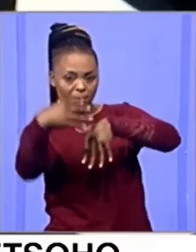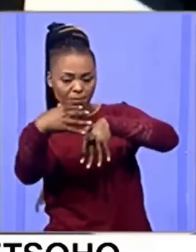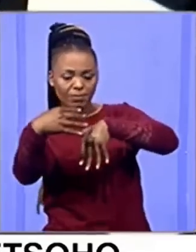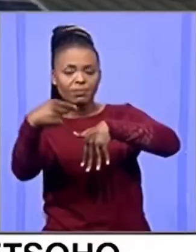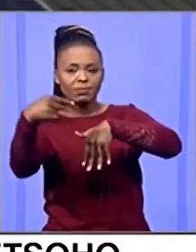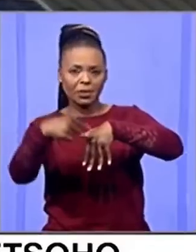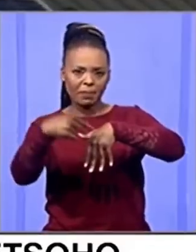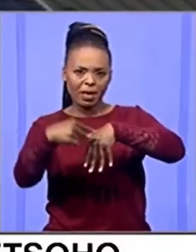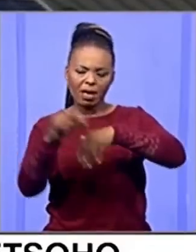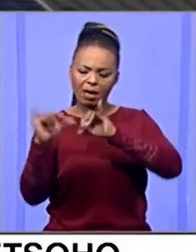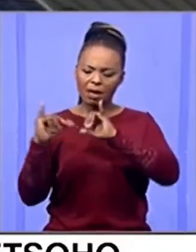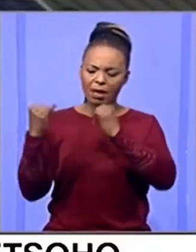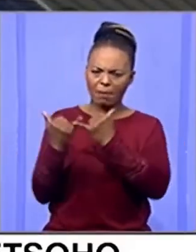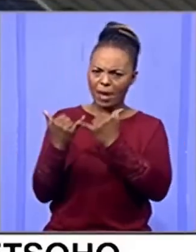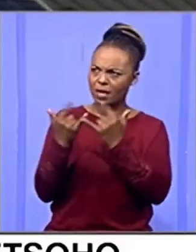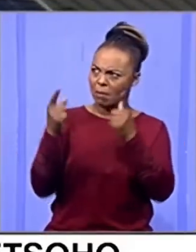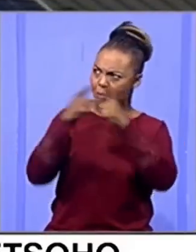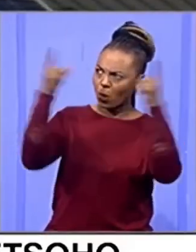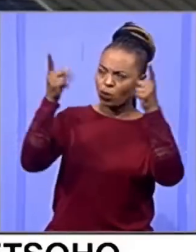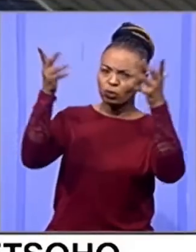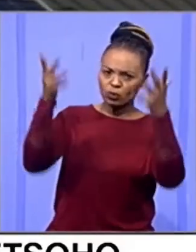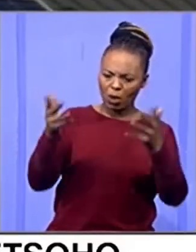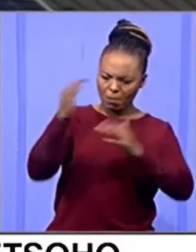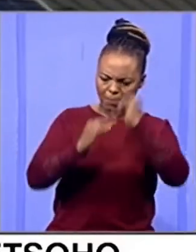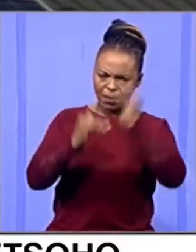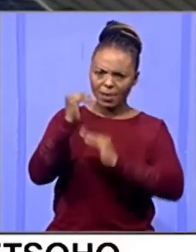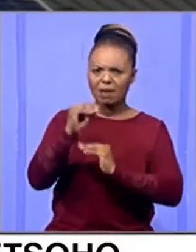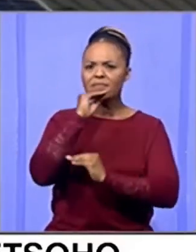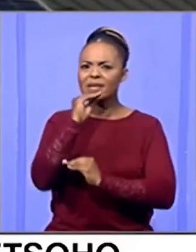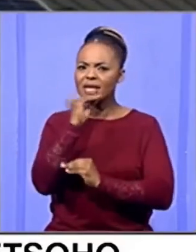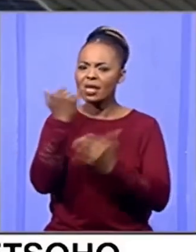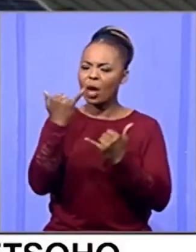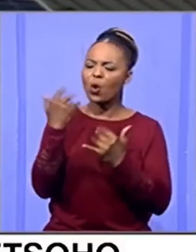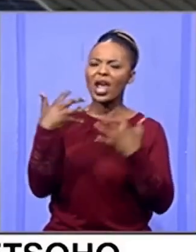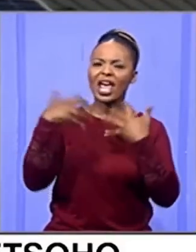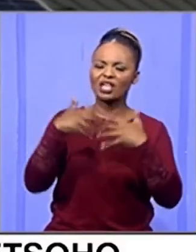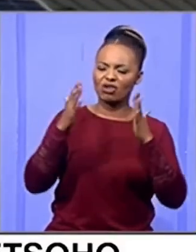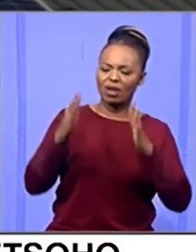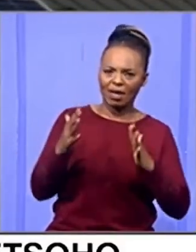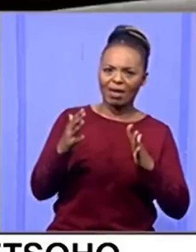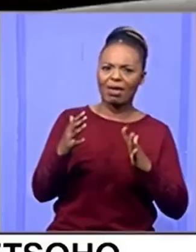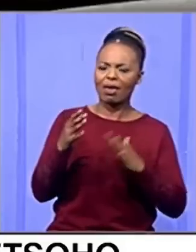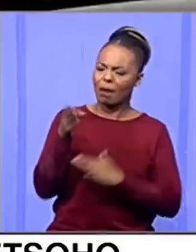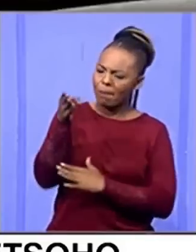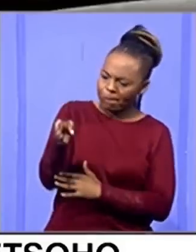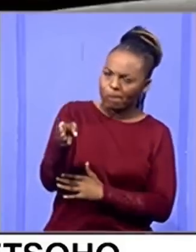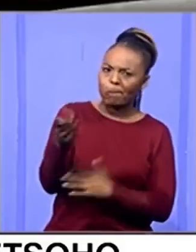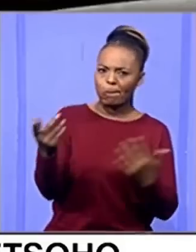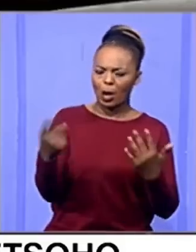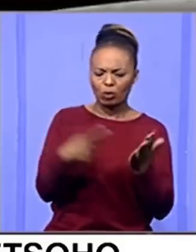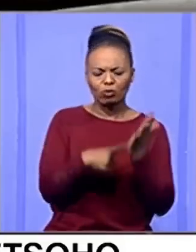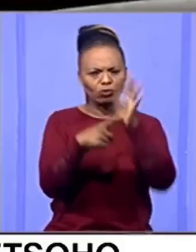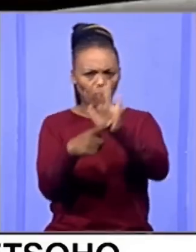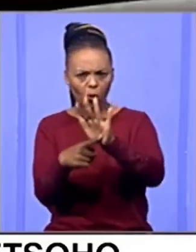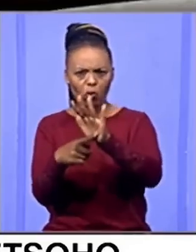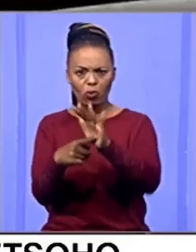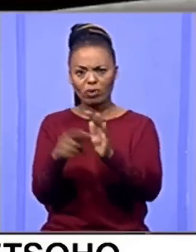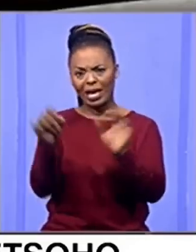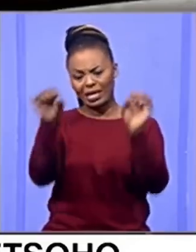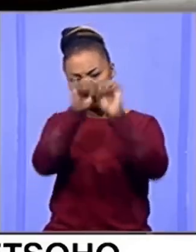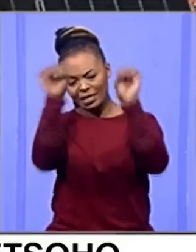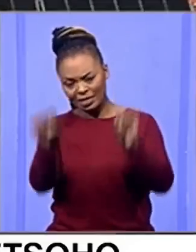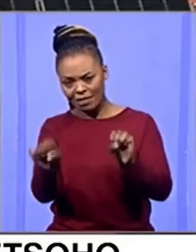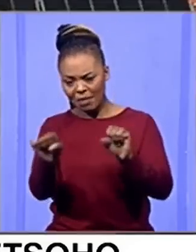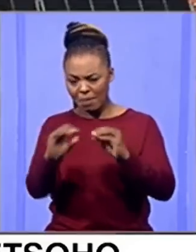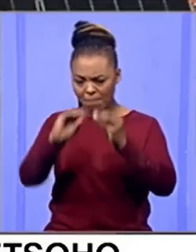company le kanang le Vodacom ho bile le di-engineer di tlo checka the system gore is it up to the standard